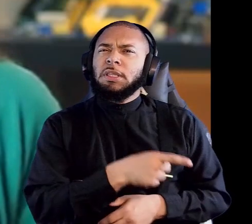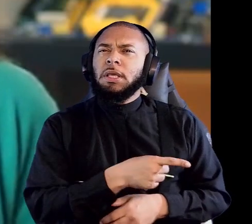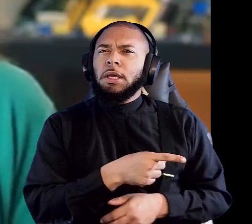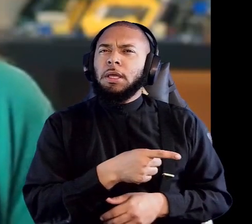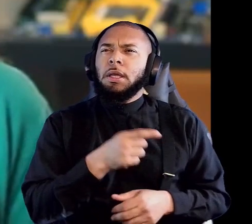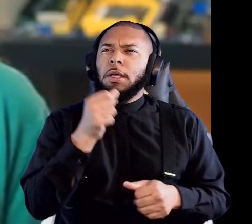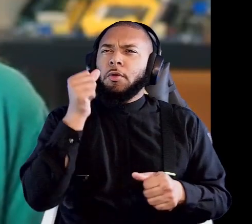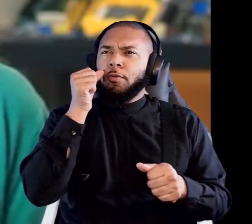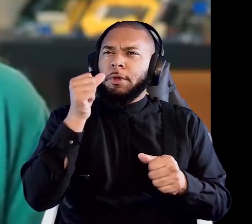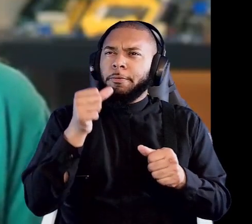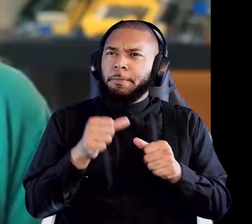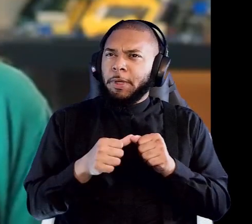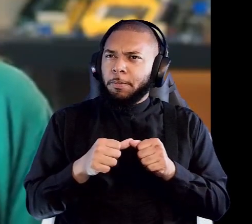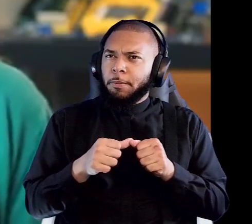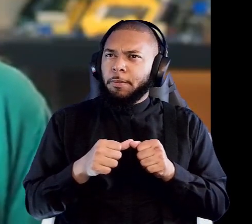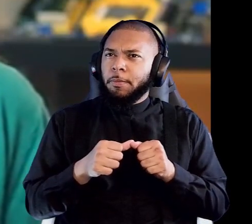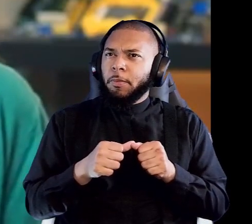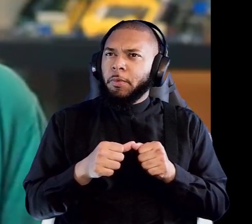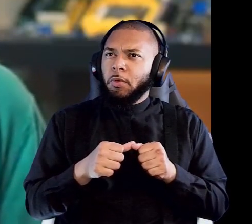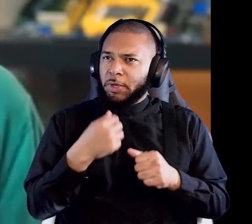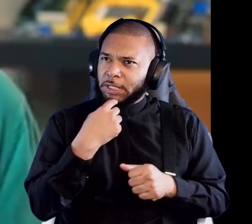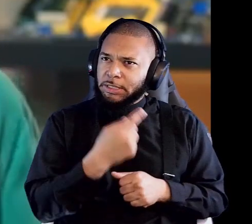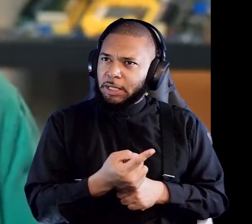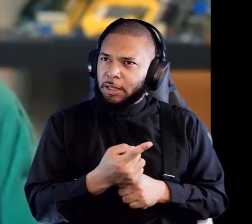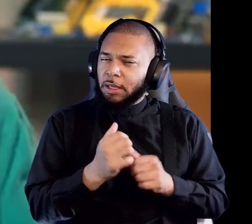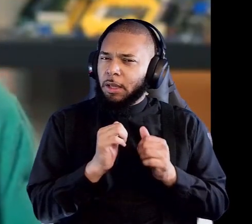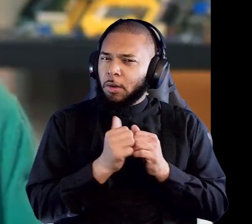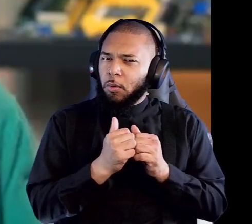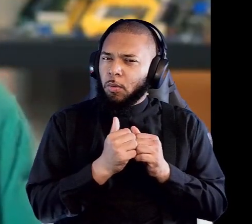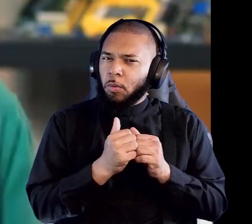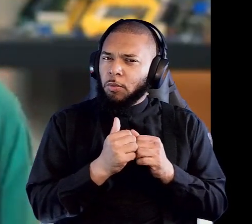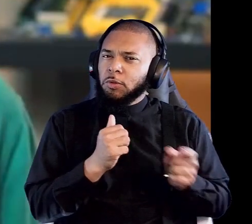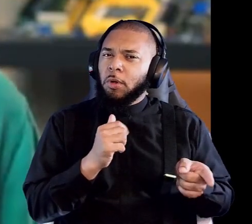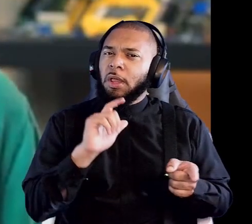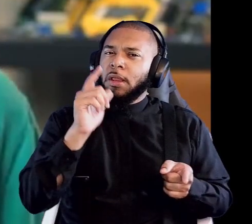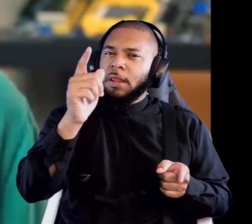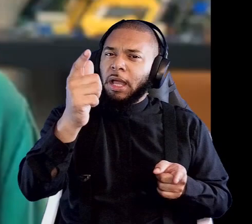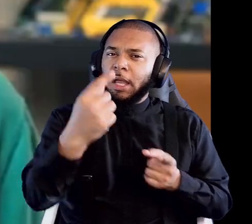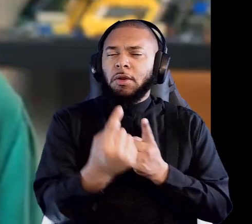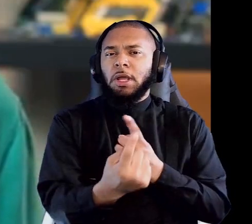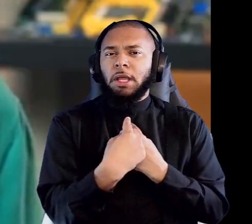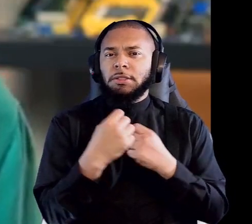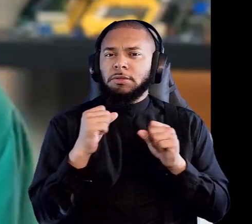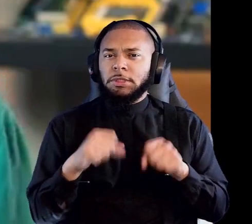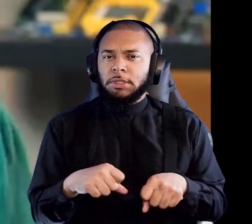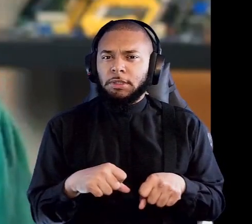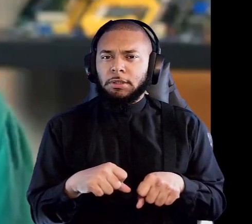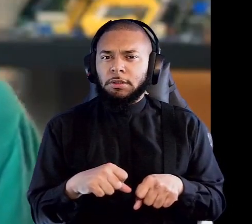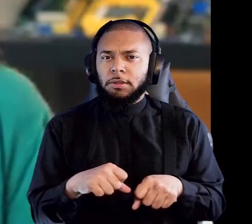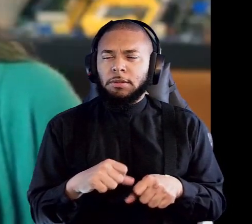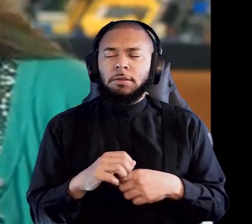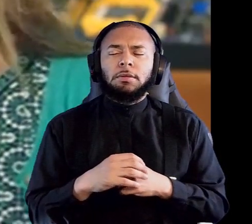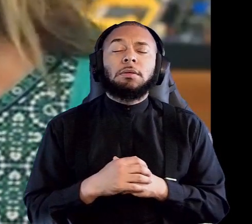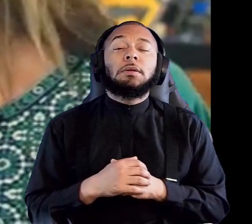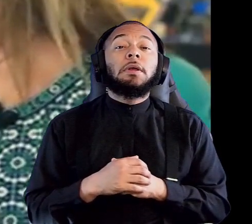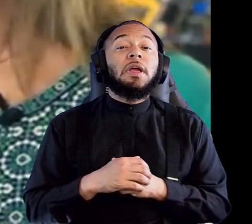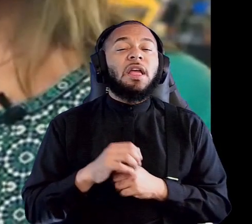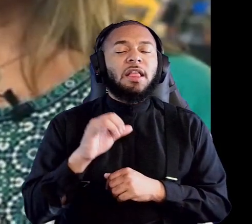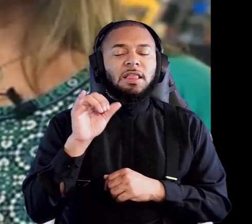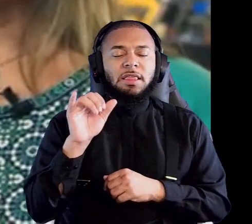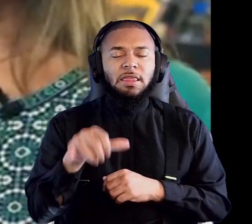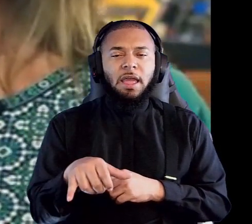the things that I tell it so that it can recall them later on? That is